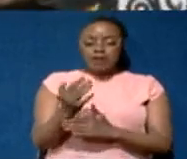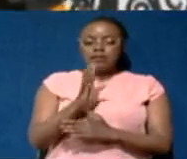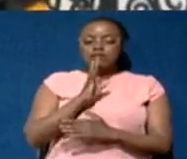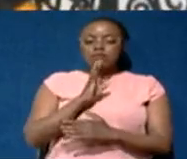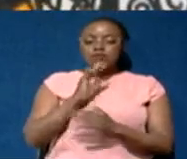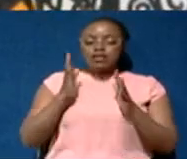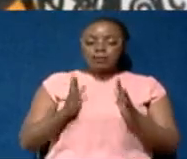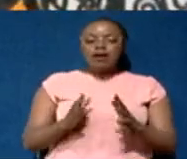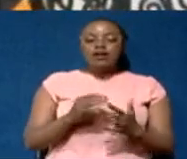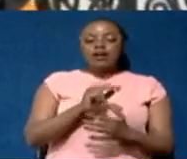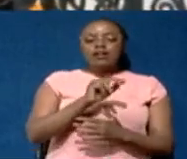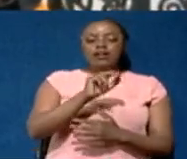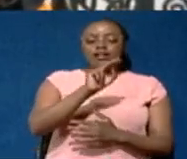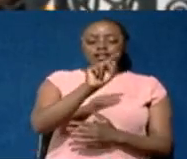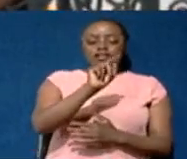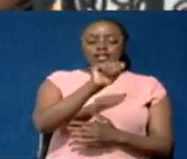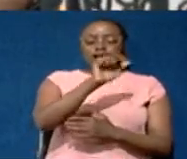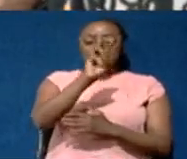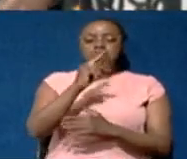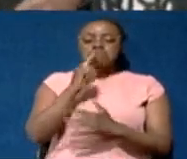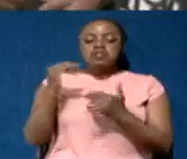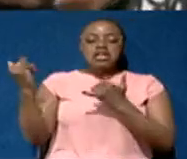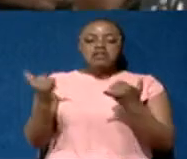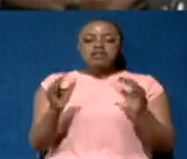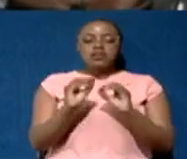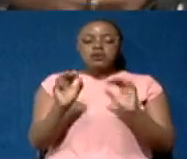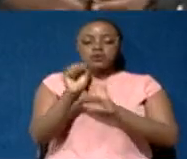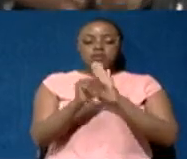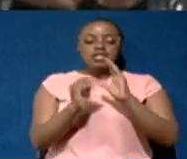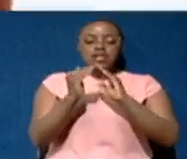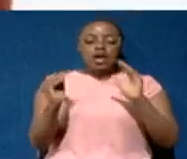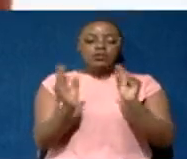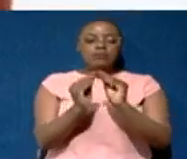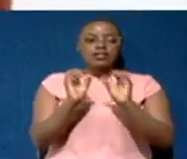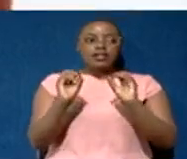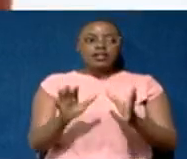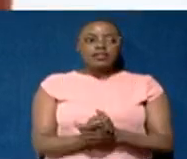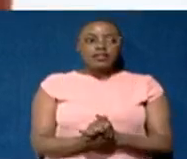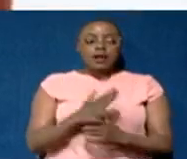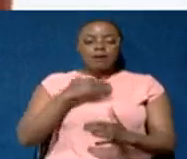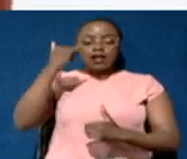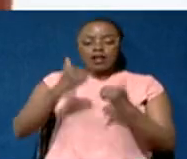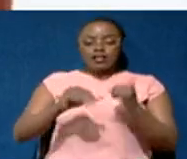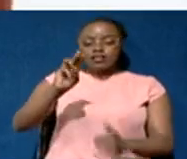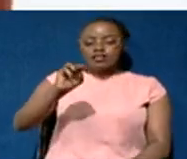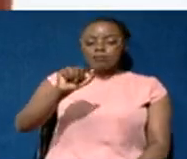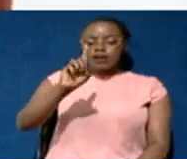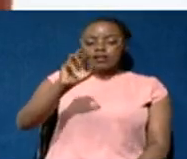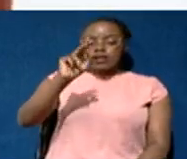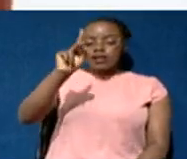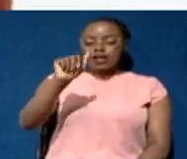spokesman Emmanuel Talam told reporters that he had not been invited to the State House function. It will be my last Madaraka as